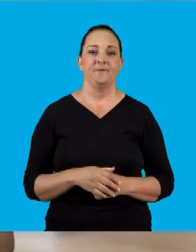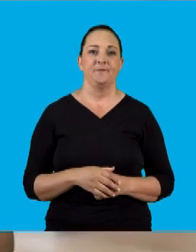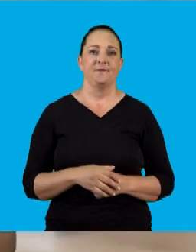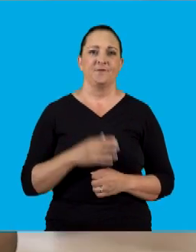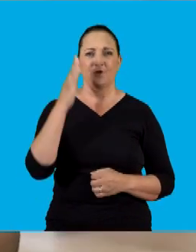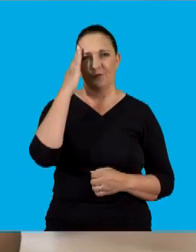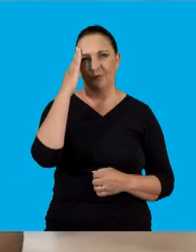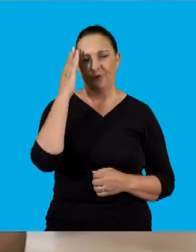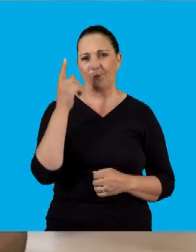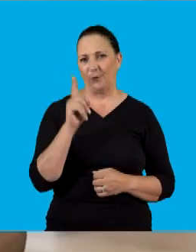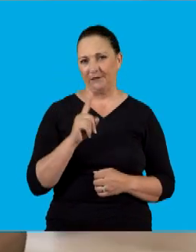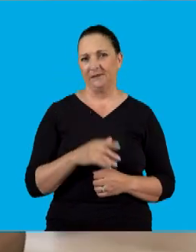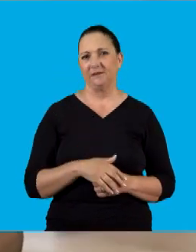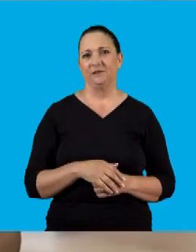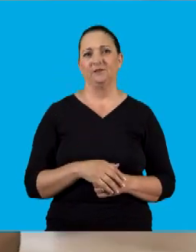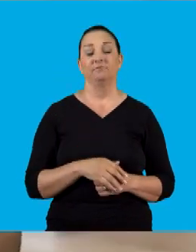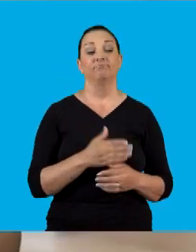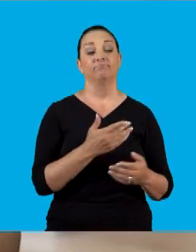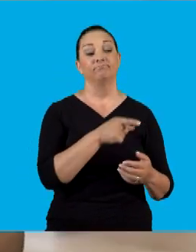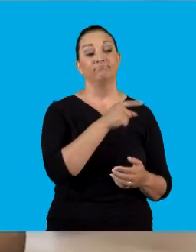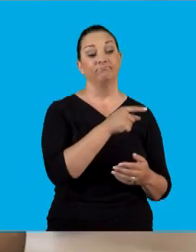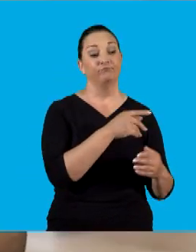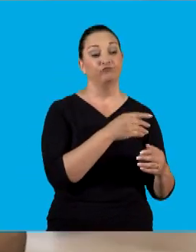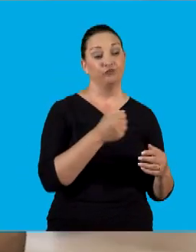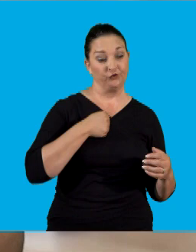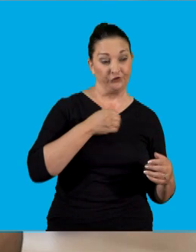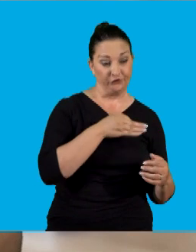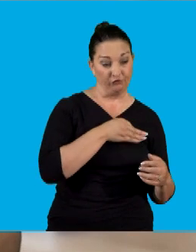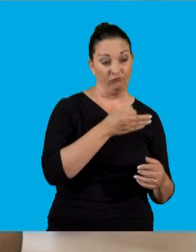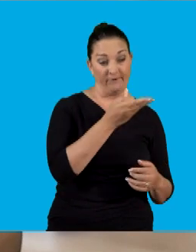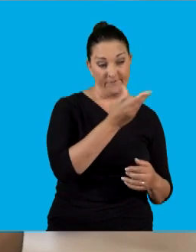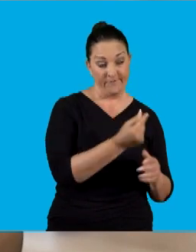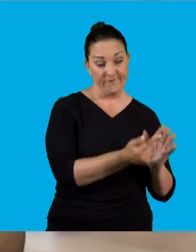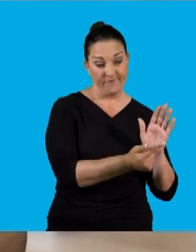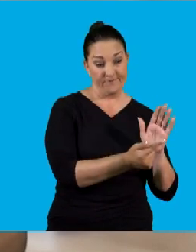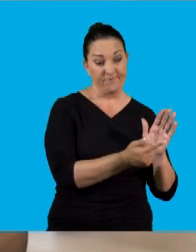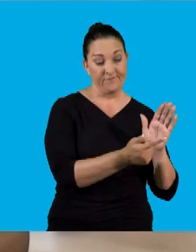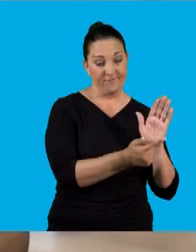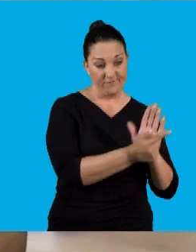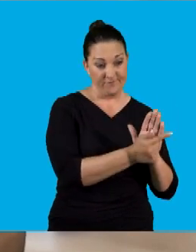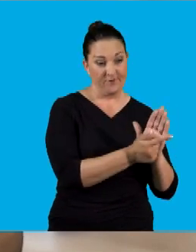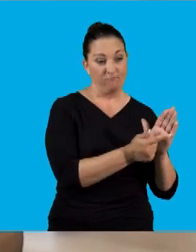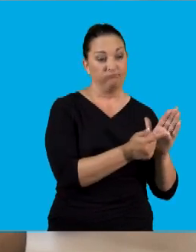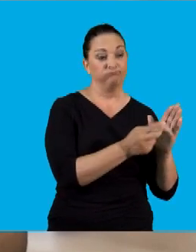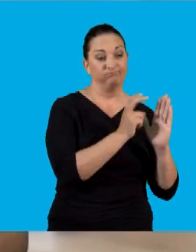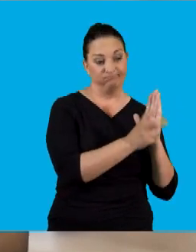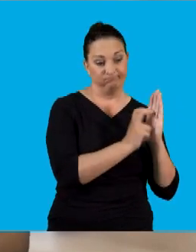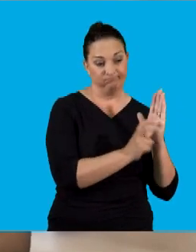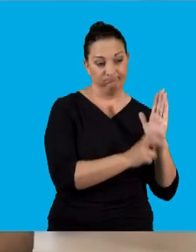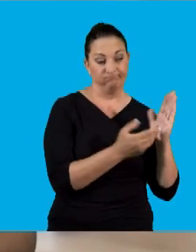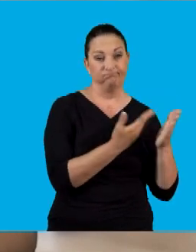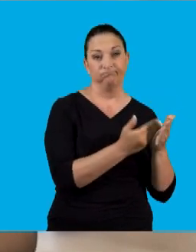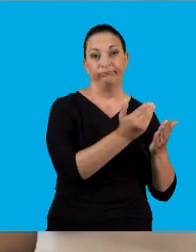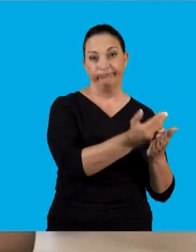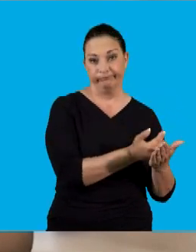sector, we know that employees are protected by certain legislations because those businesses are registered. So there's certain